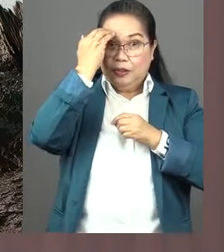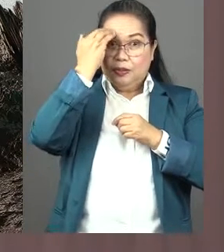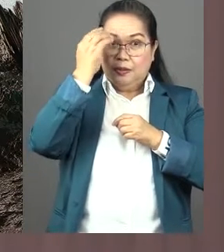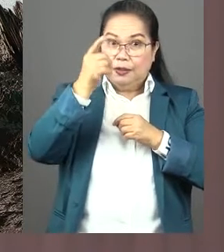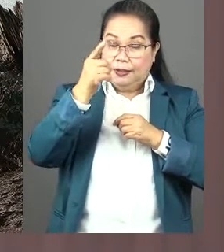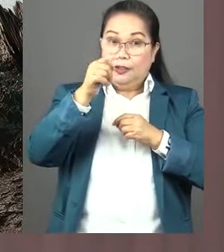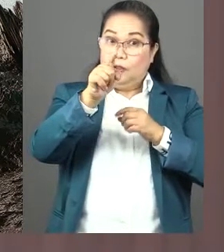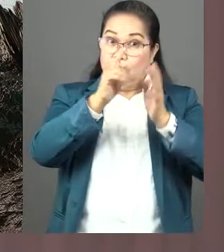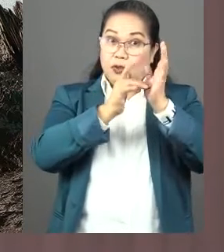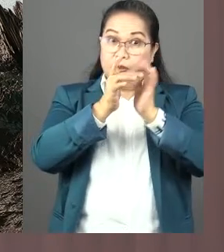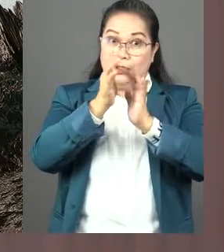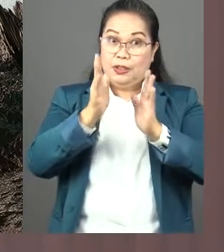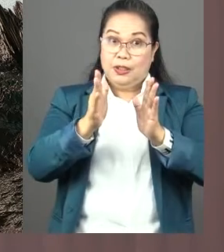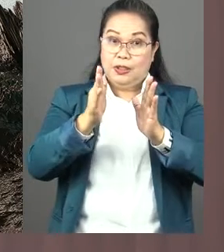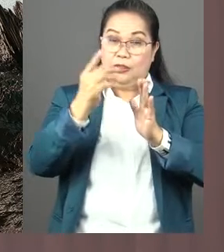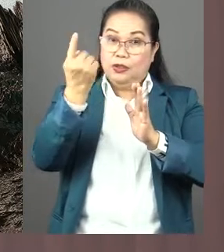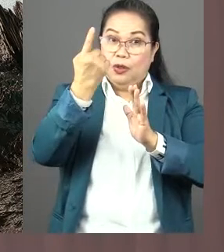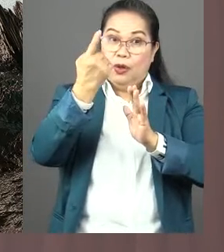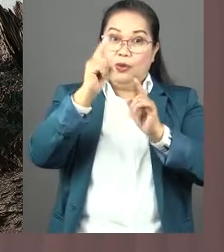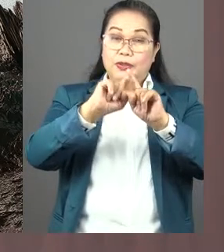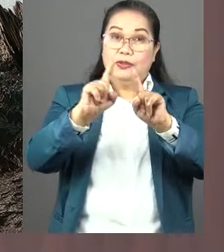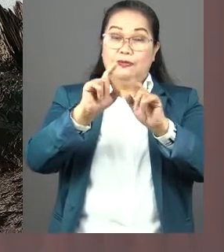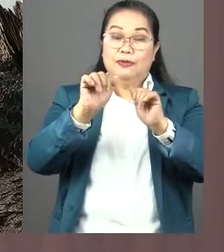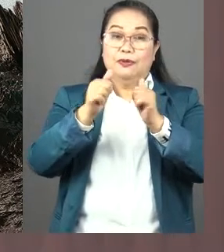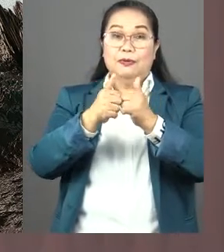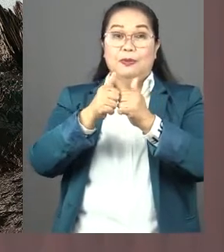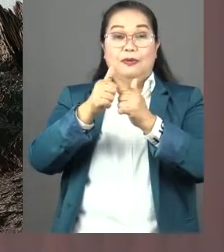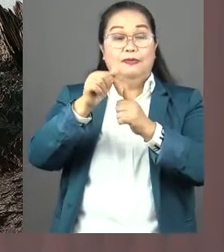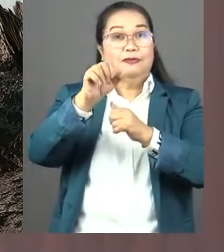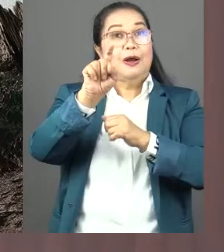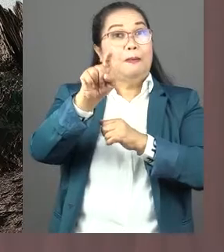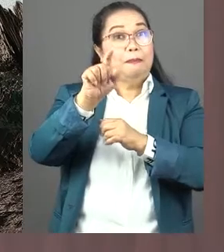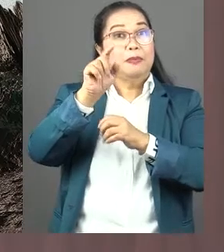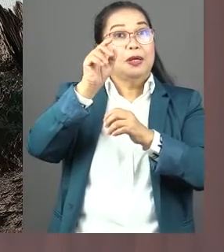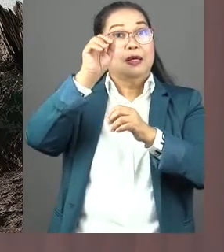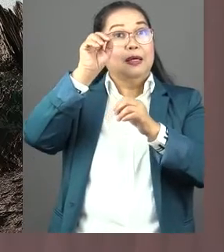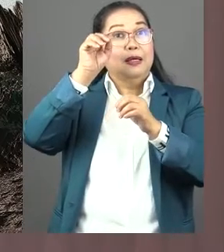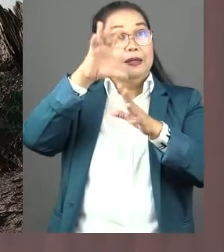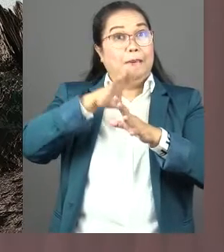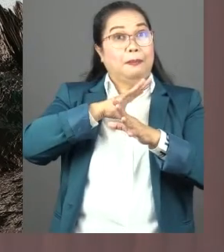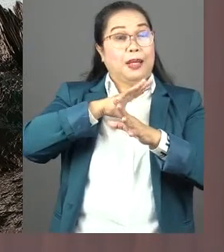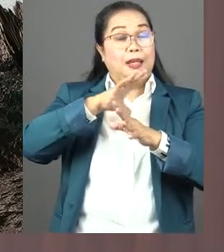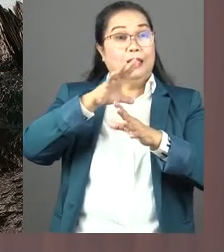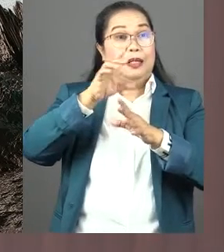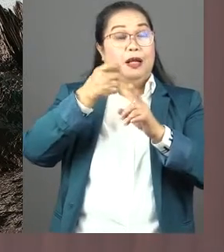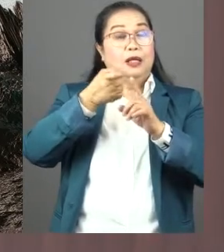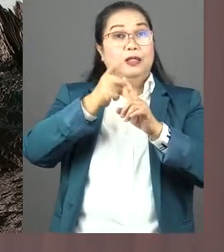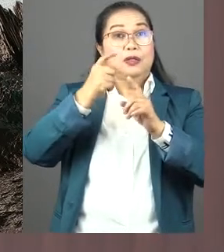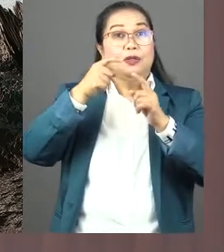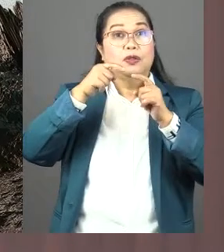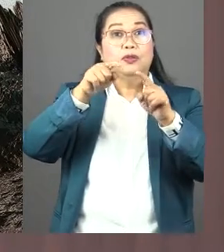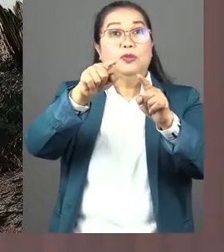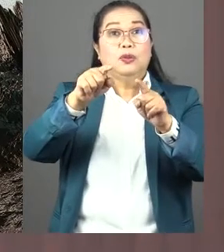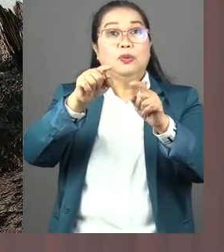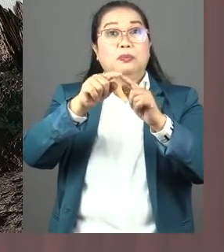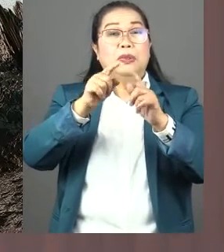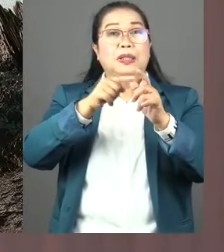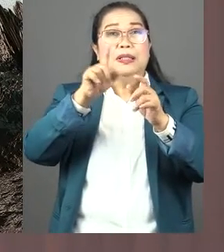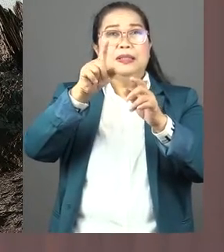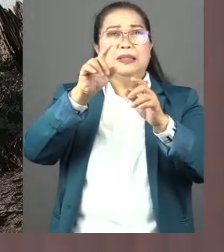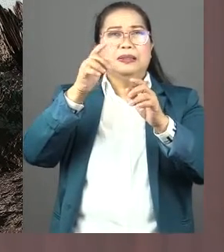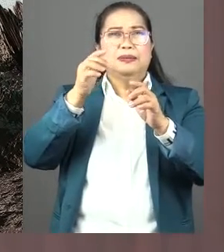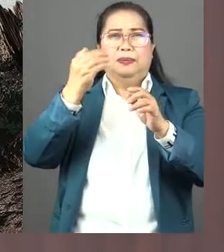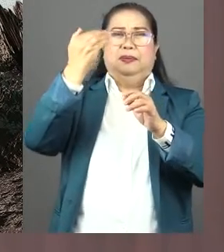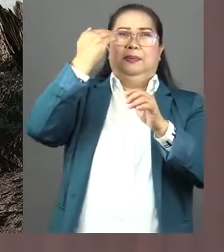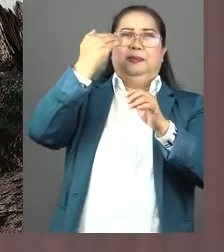as Christians, the only difference we have from Salvador Ramos is what drove him and what